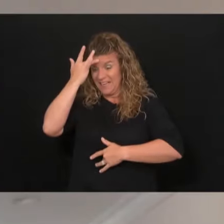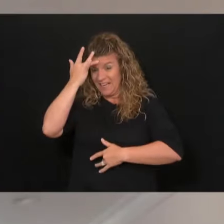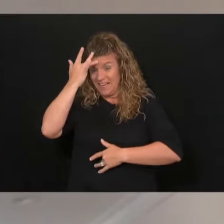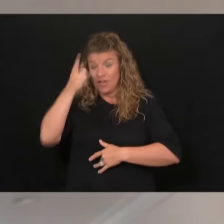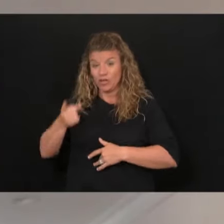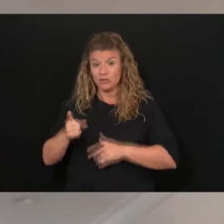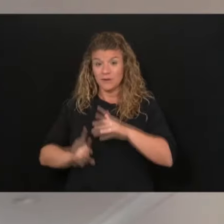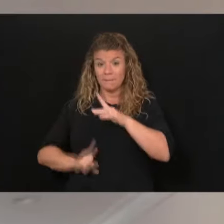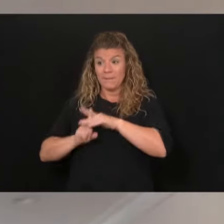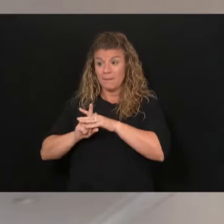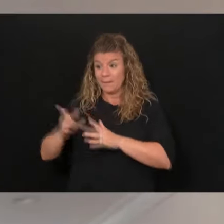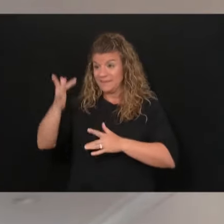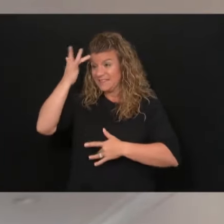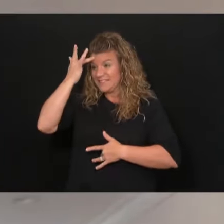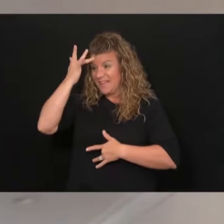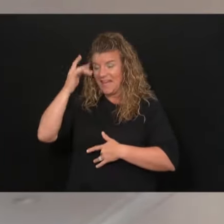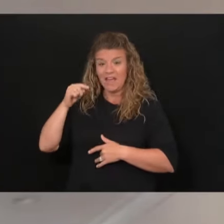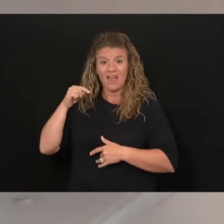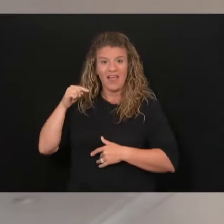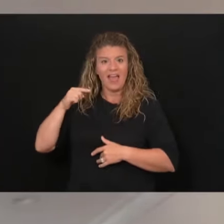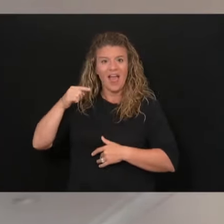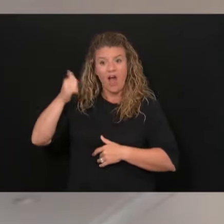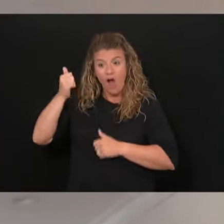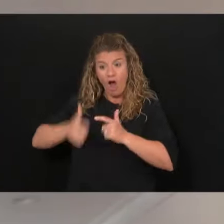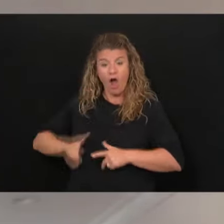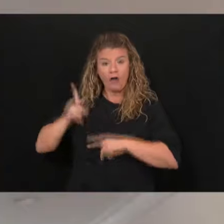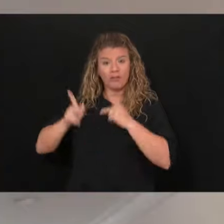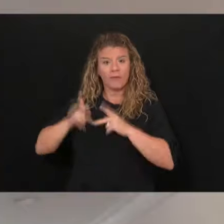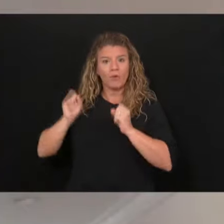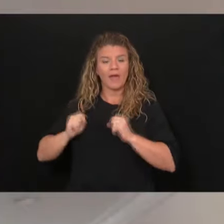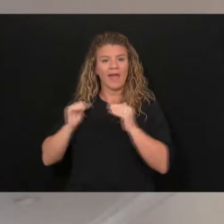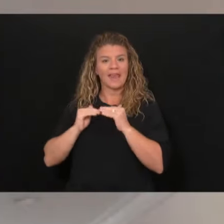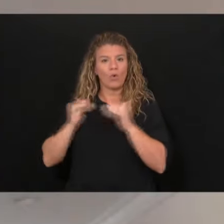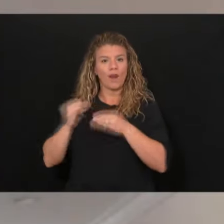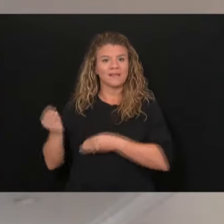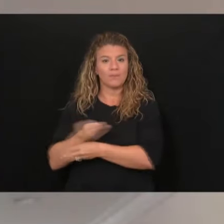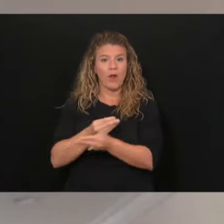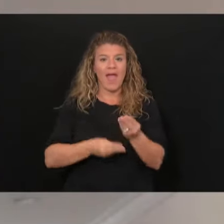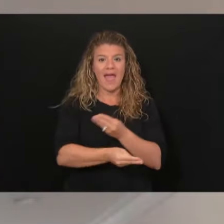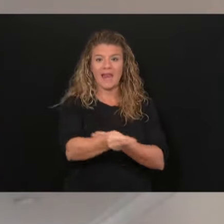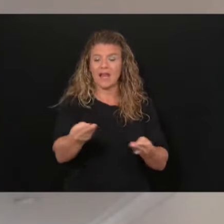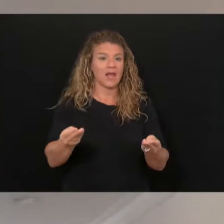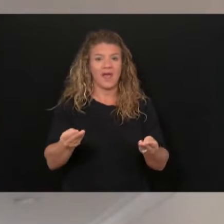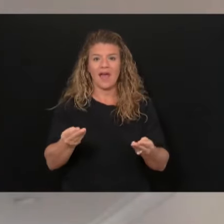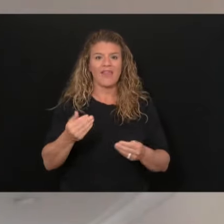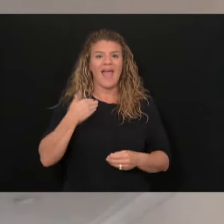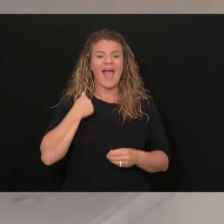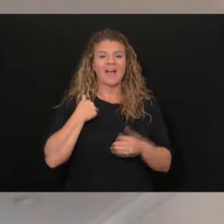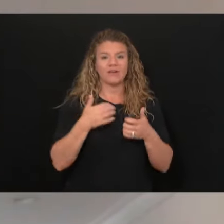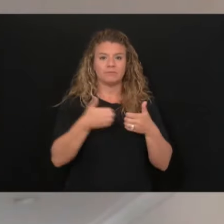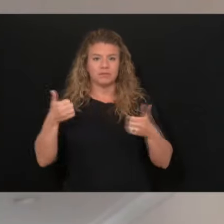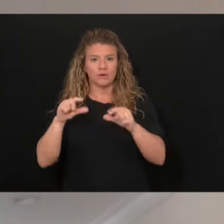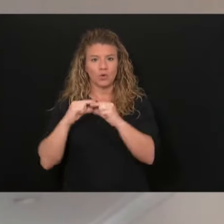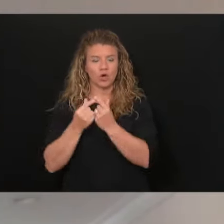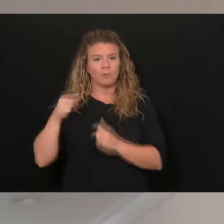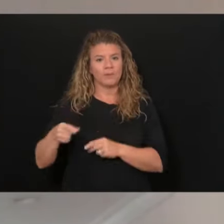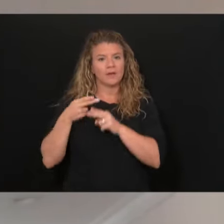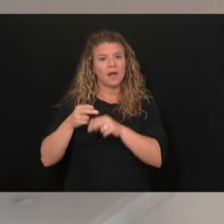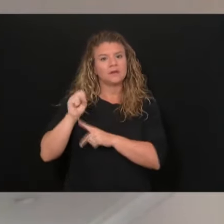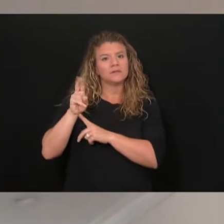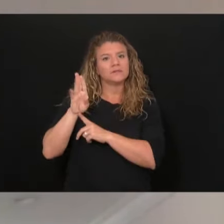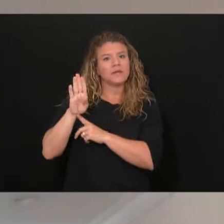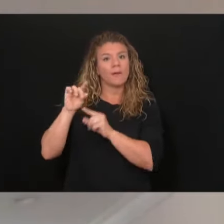COVID-19 equally spreading the virus to other people, there is a subgroup, a group of what are being called